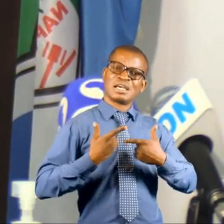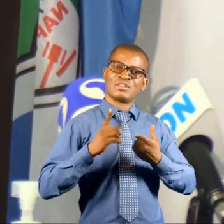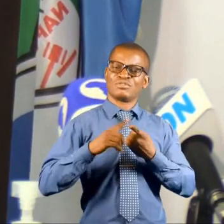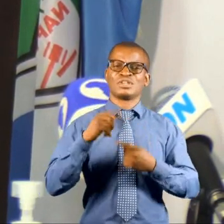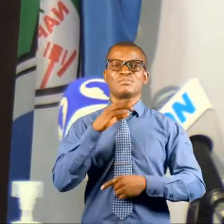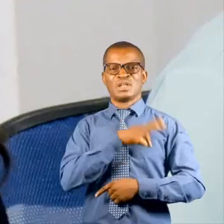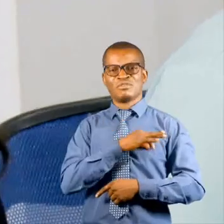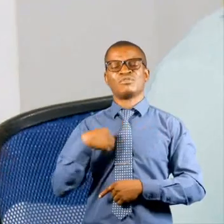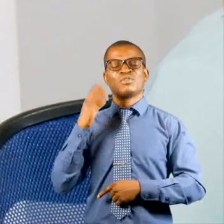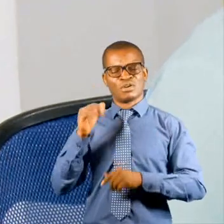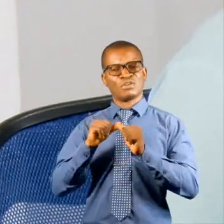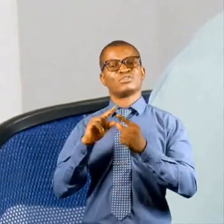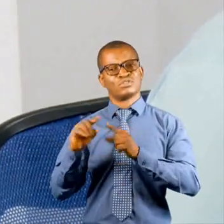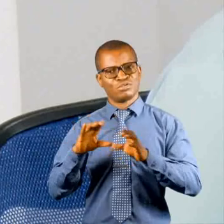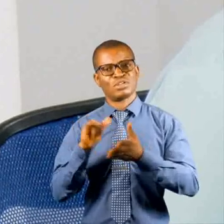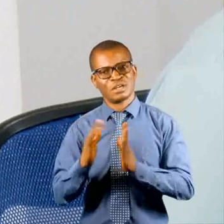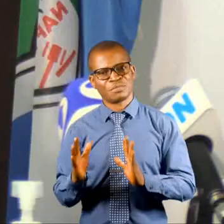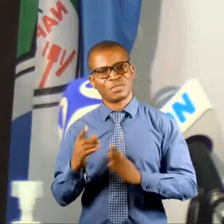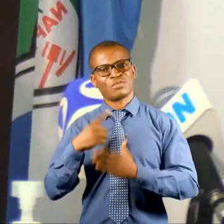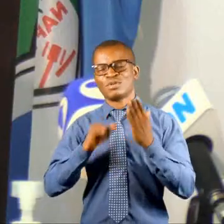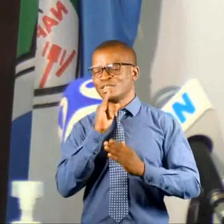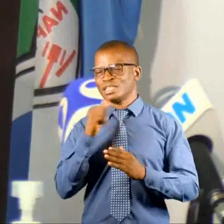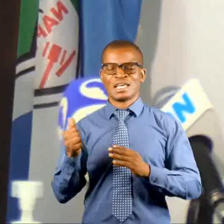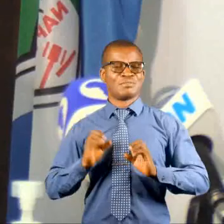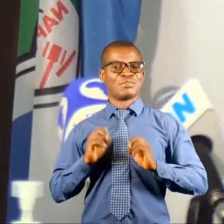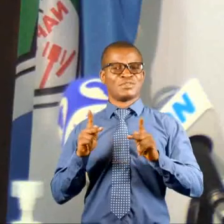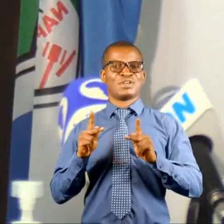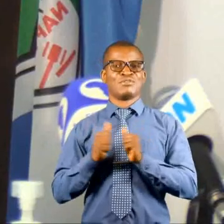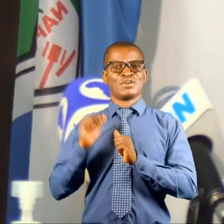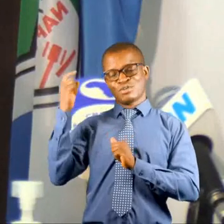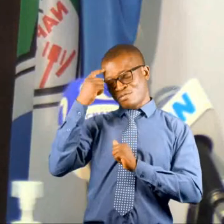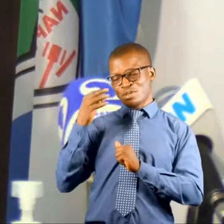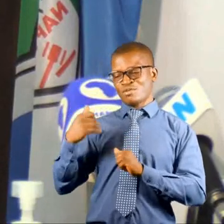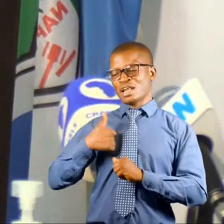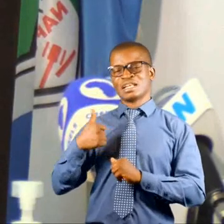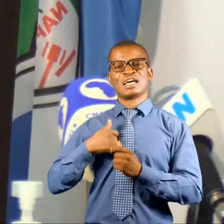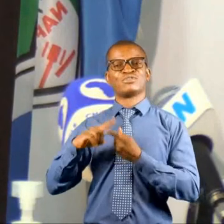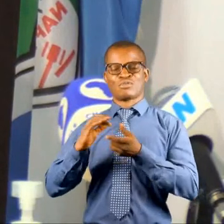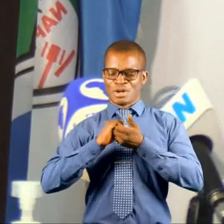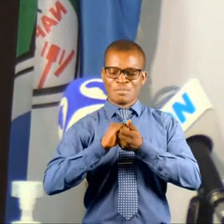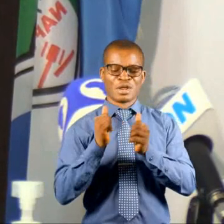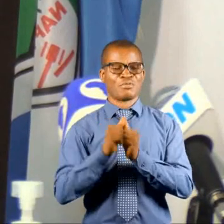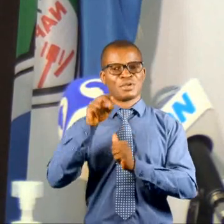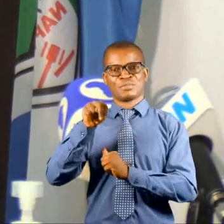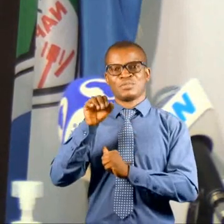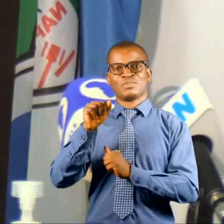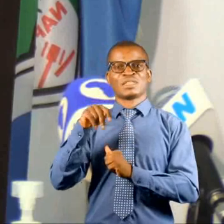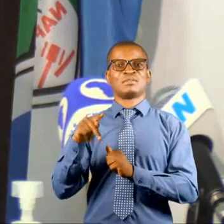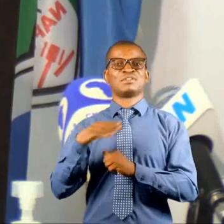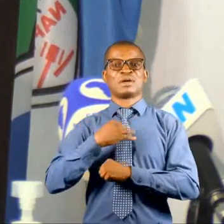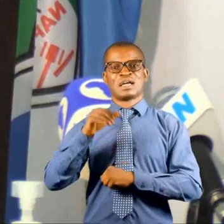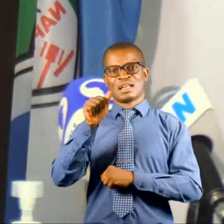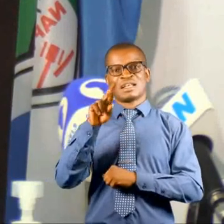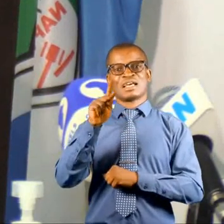to the benefit of it, and we'll continue to do that. Again, what a privilege it is for the Government of Canada to collaborate with